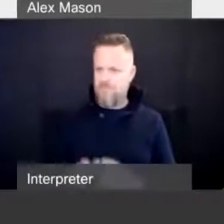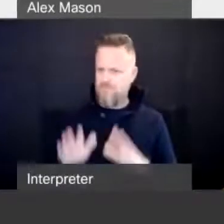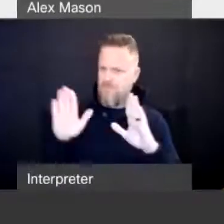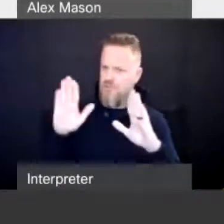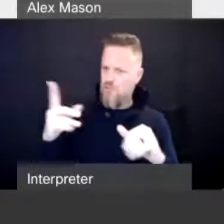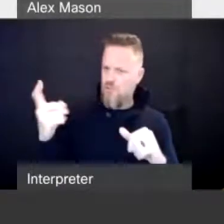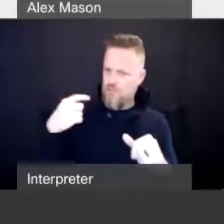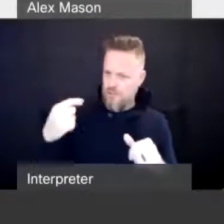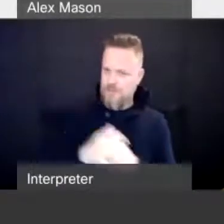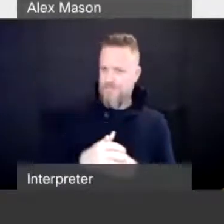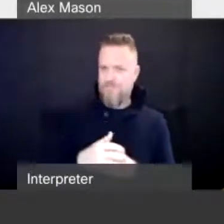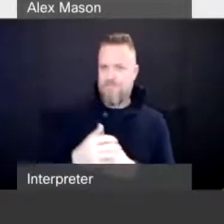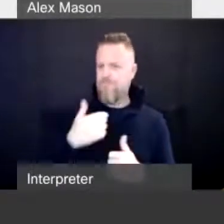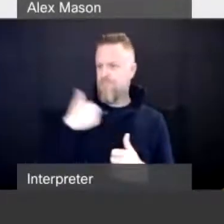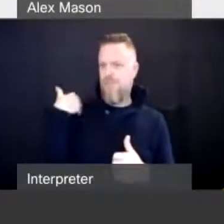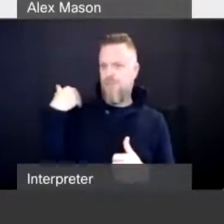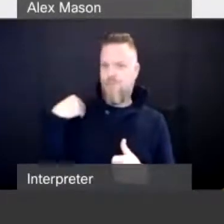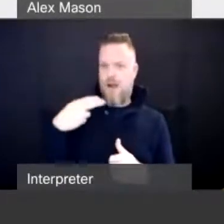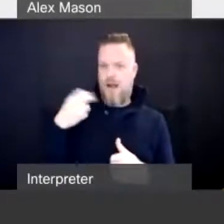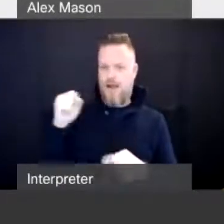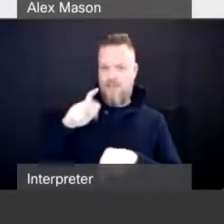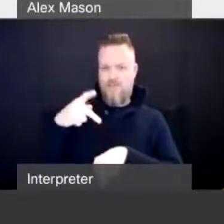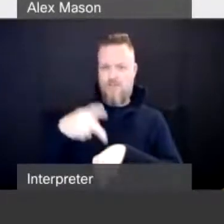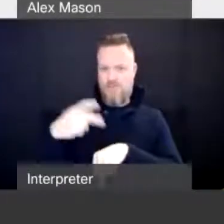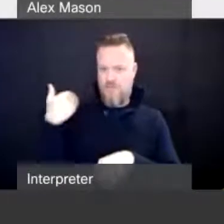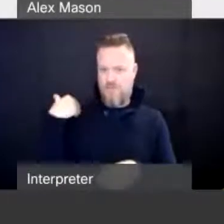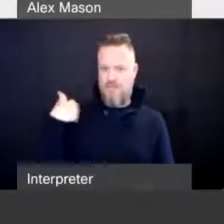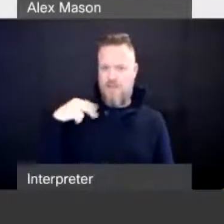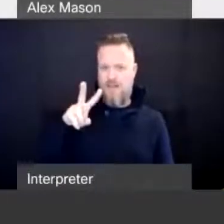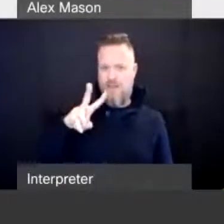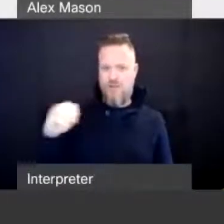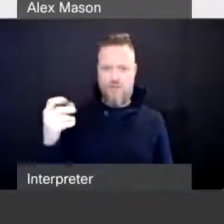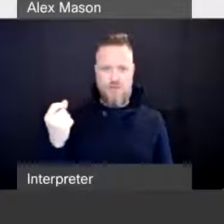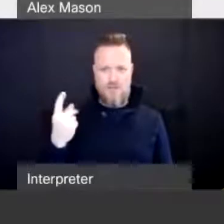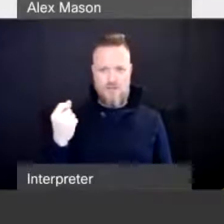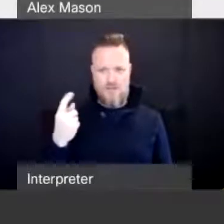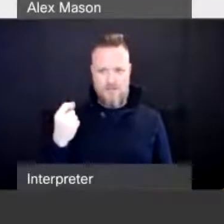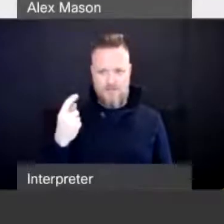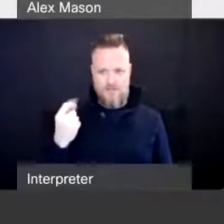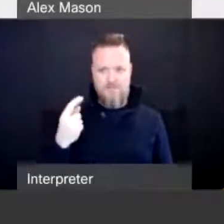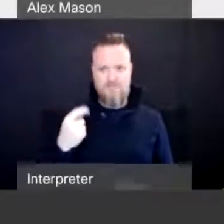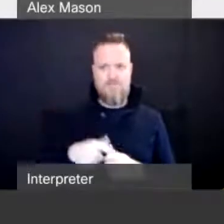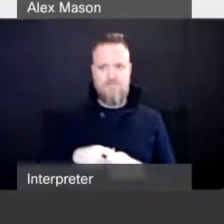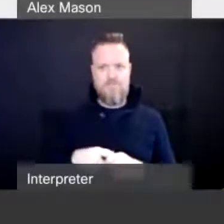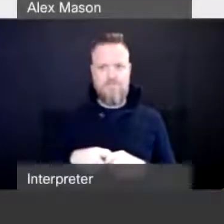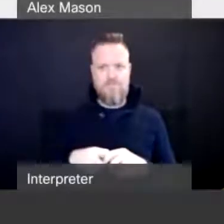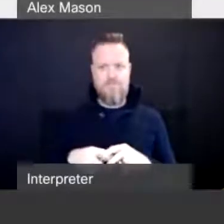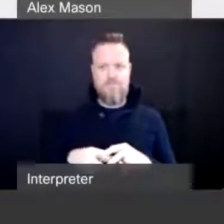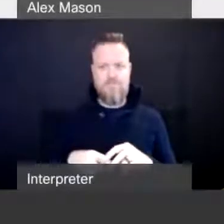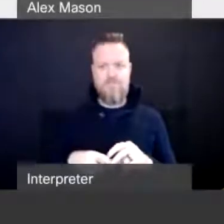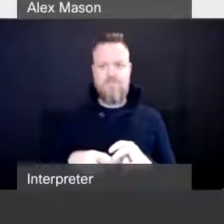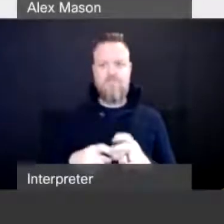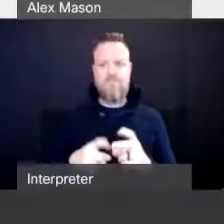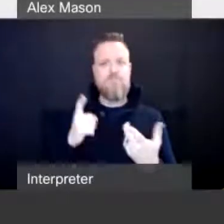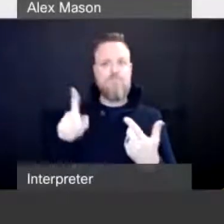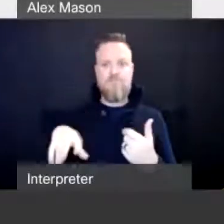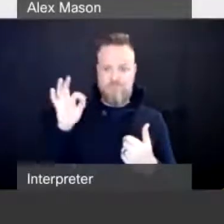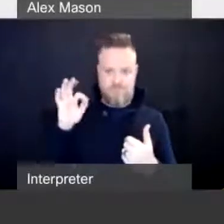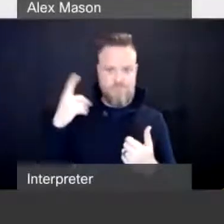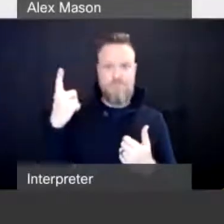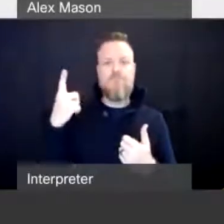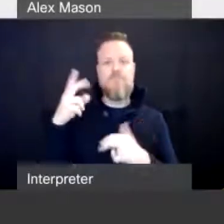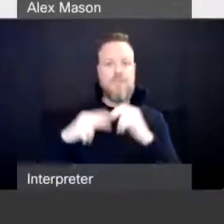working, I started as a high school principal in 2011 and came upon a building that was struggling a little